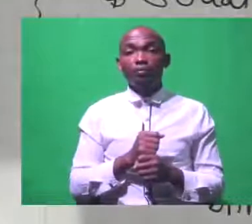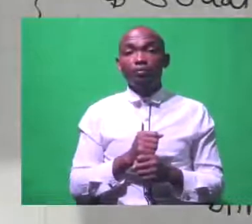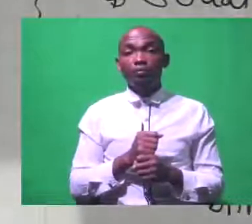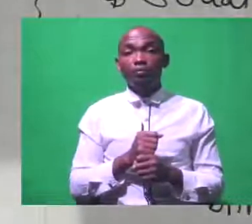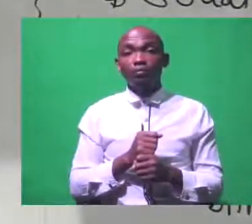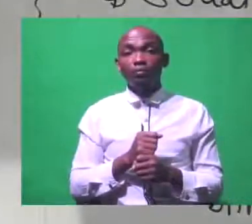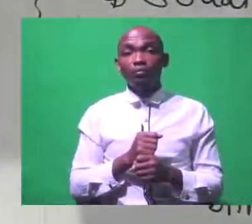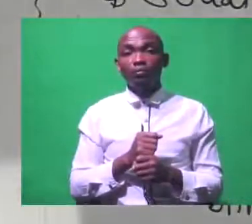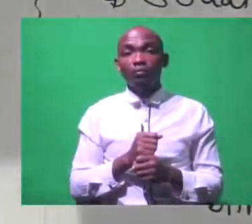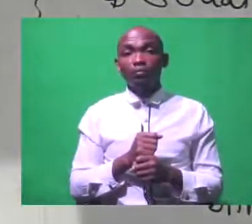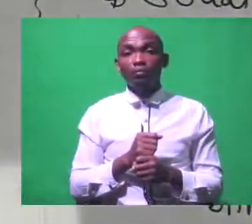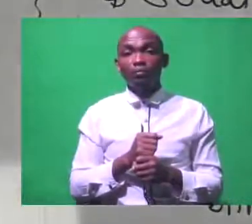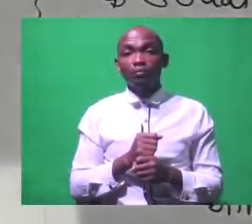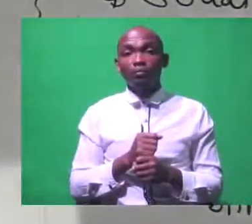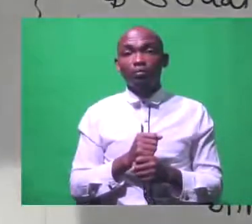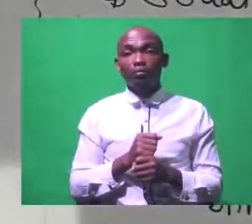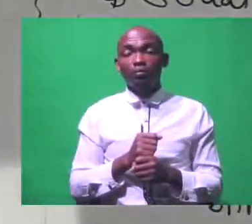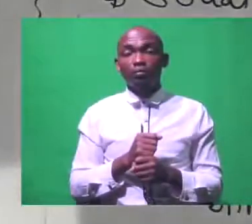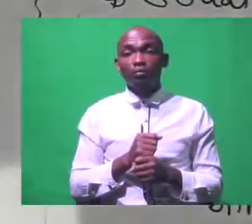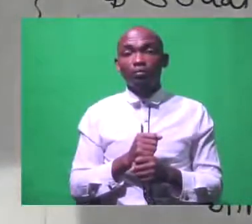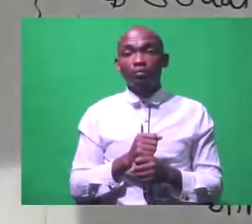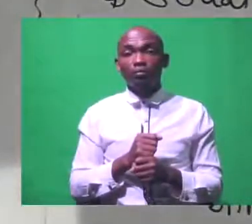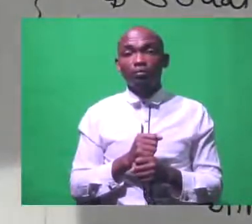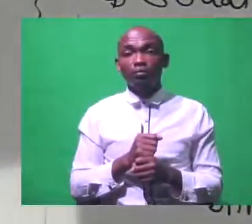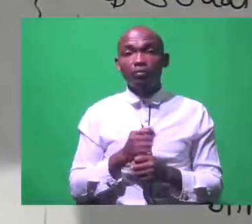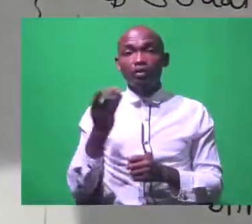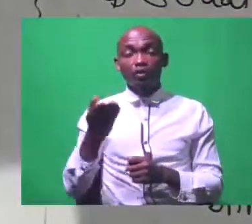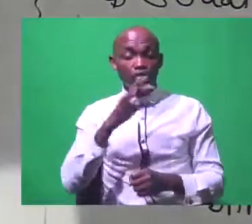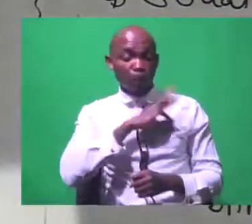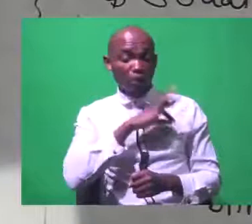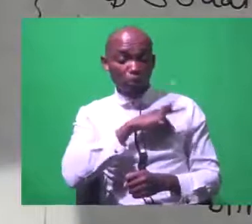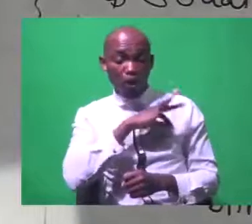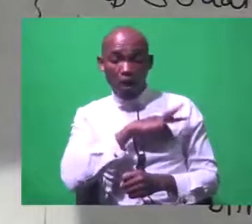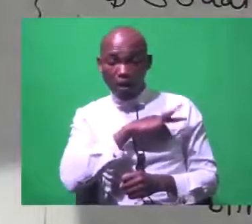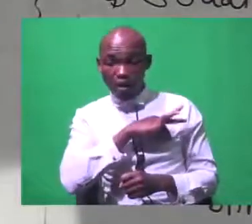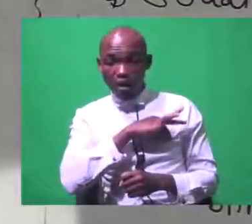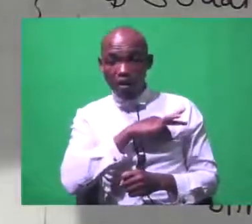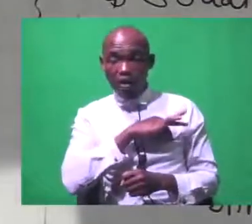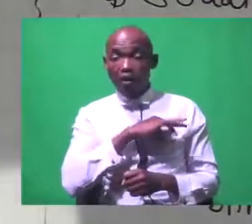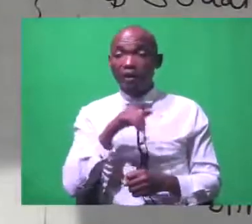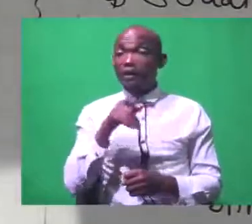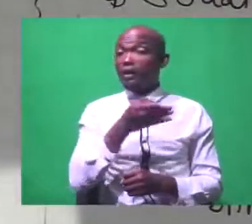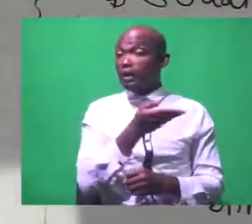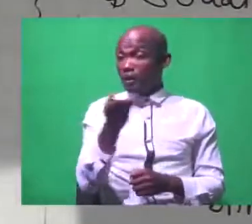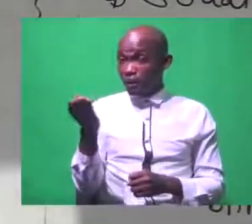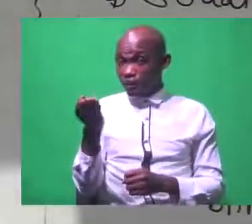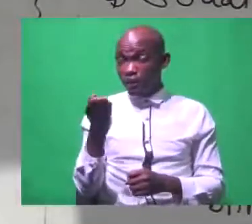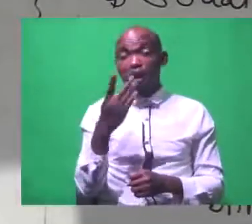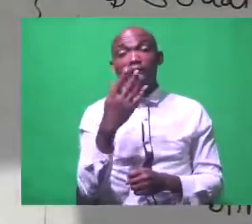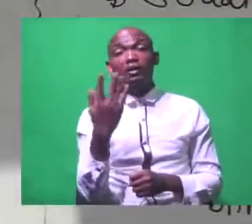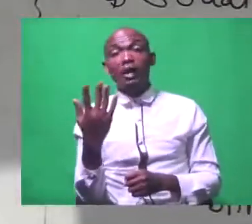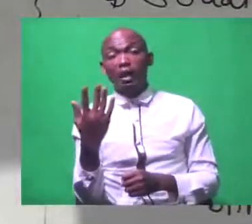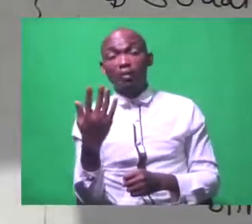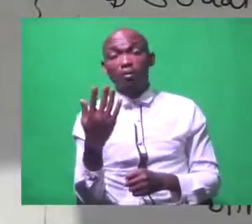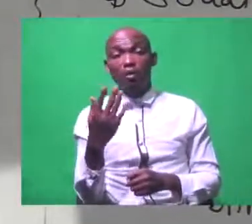or human labor. We can have wage employee. These are